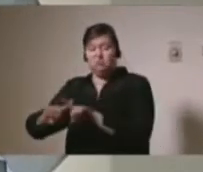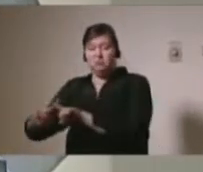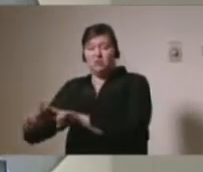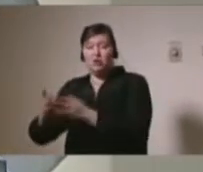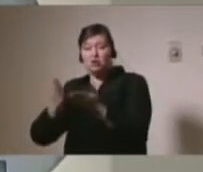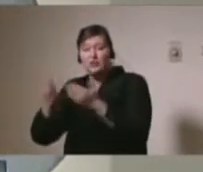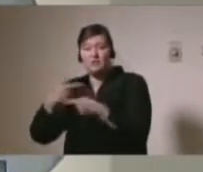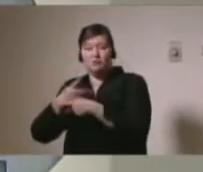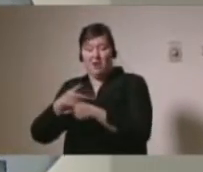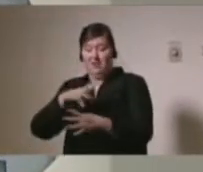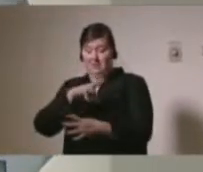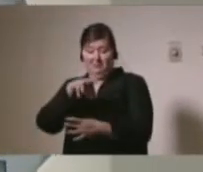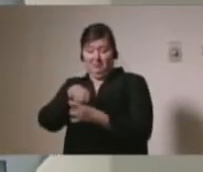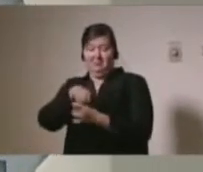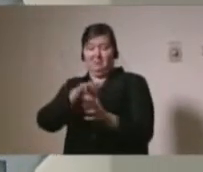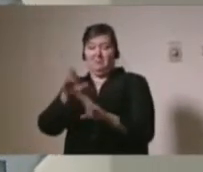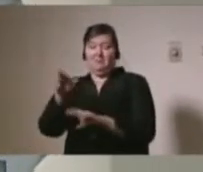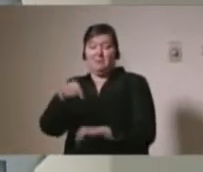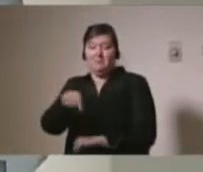products.